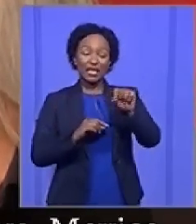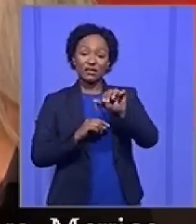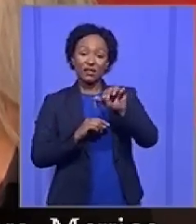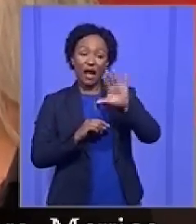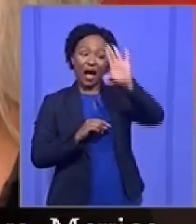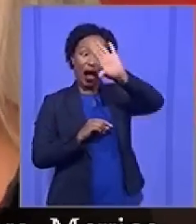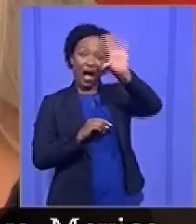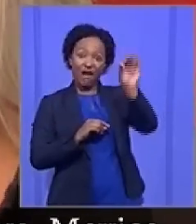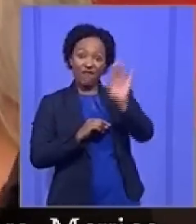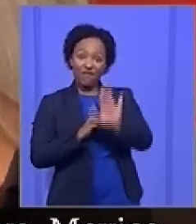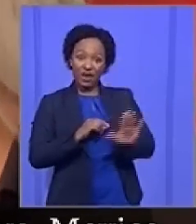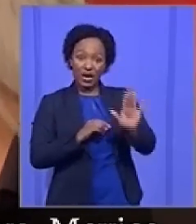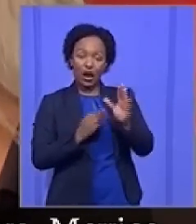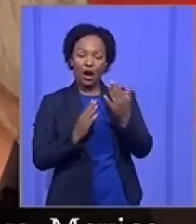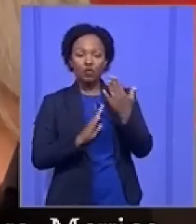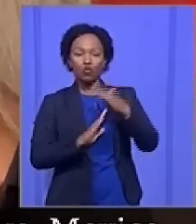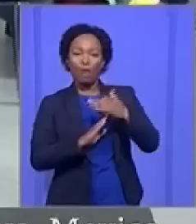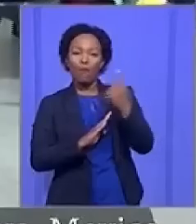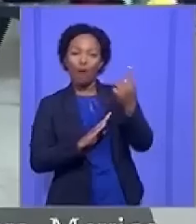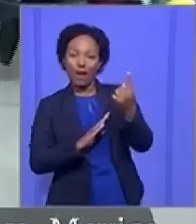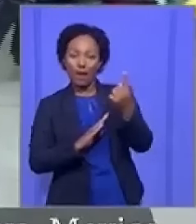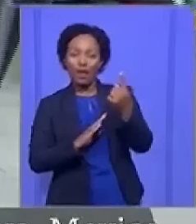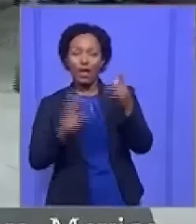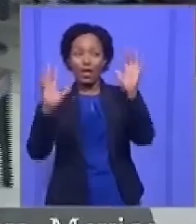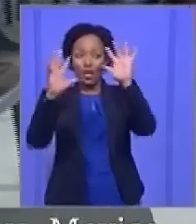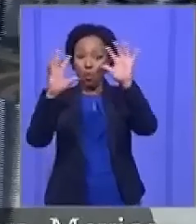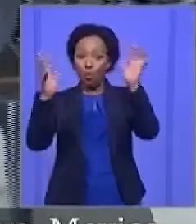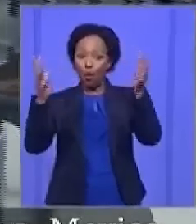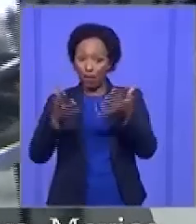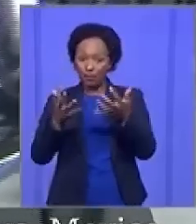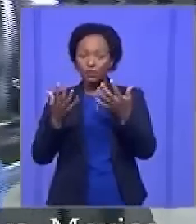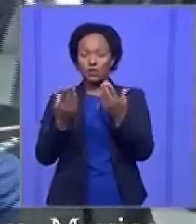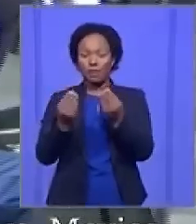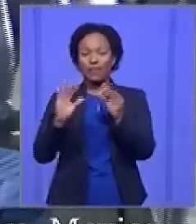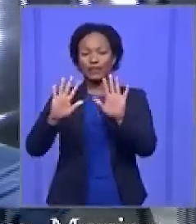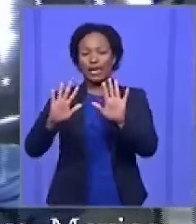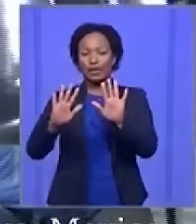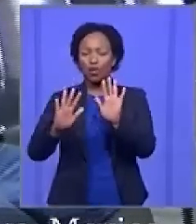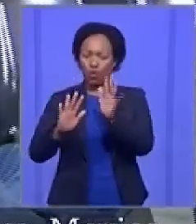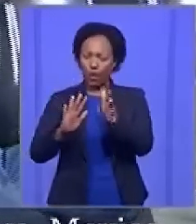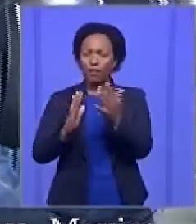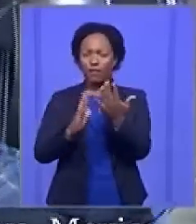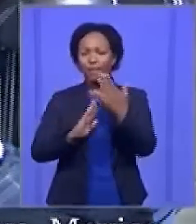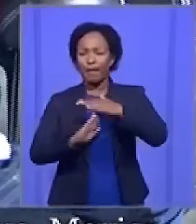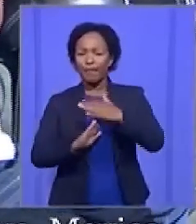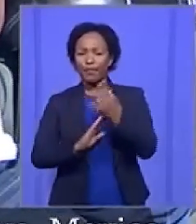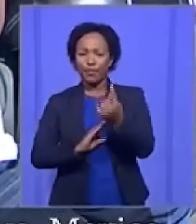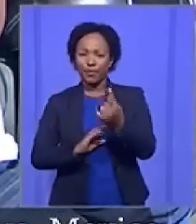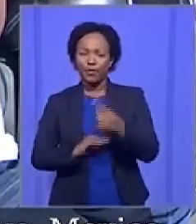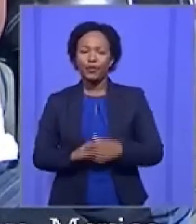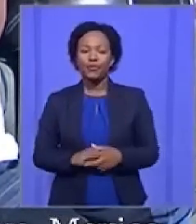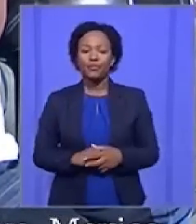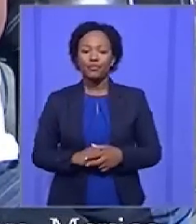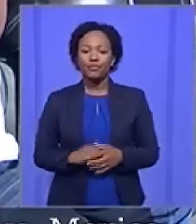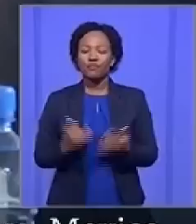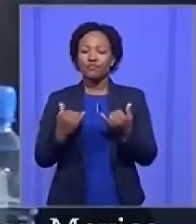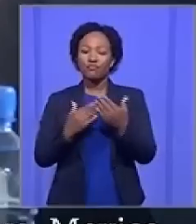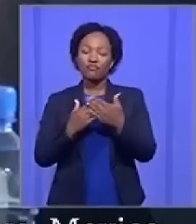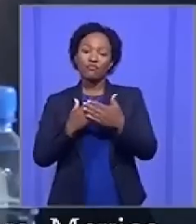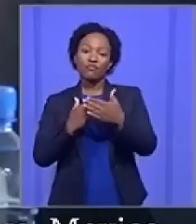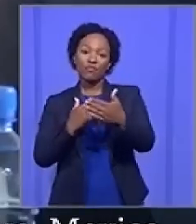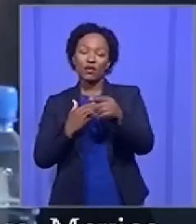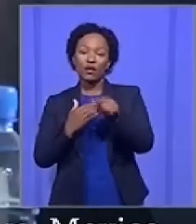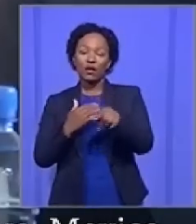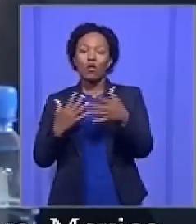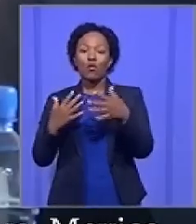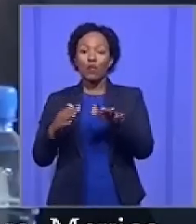in the world, and she will be #1 in the world. Mokgatlo wa ditebele wa Fantastic 2 o tlo hlophisa dintwa tse 12